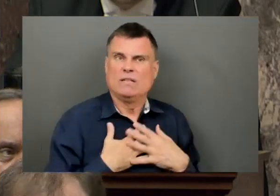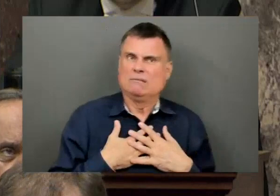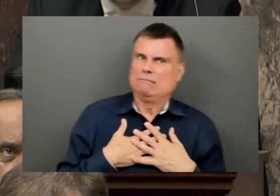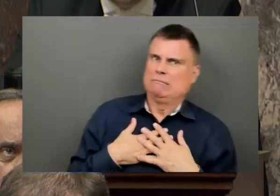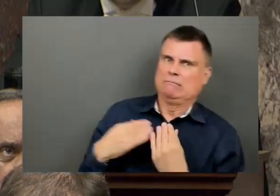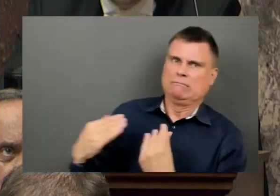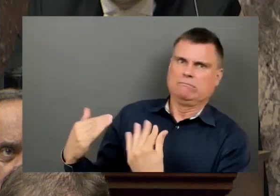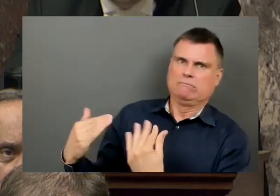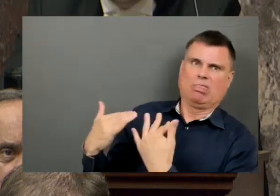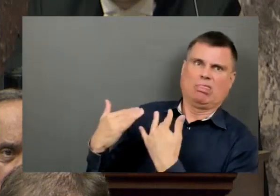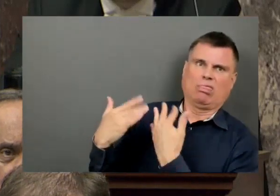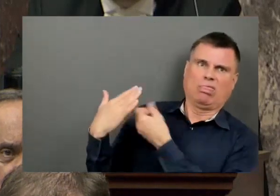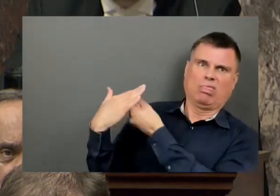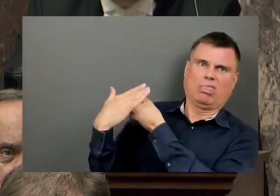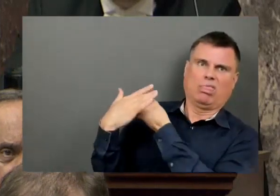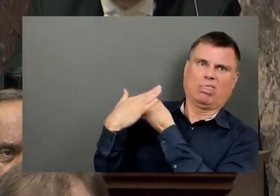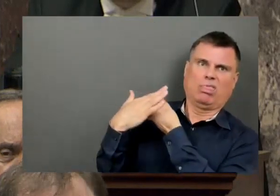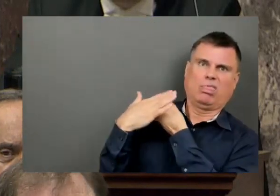we are in your corner.